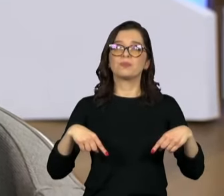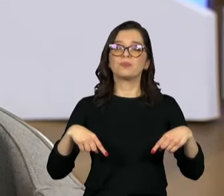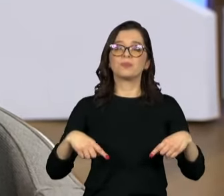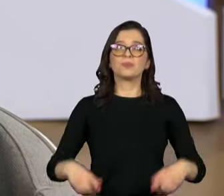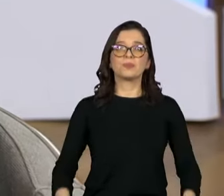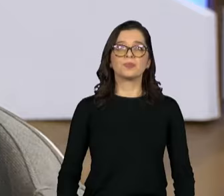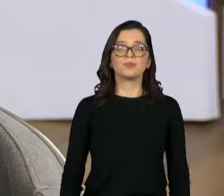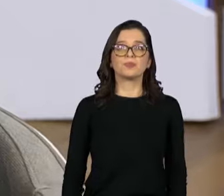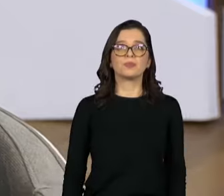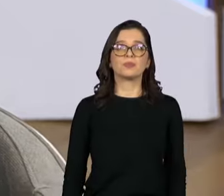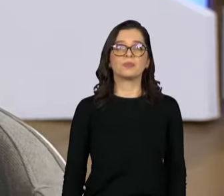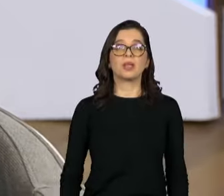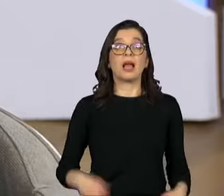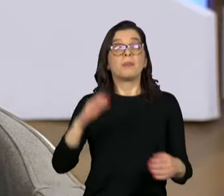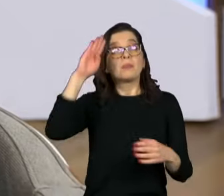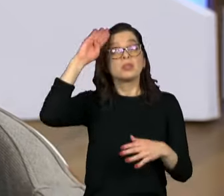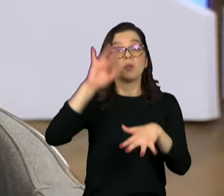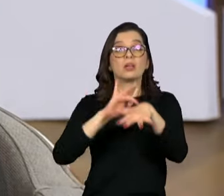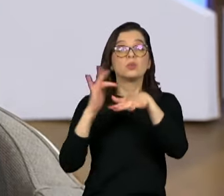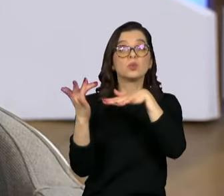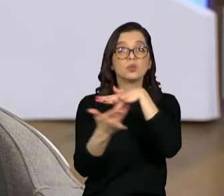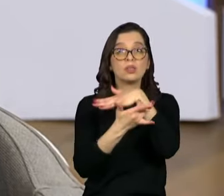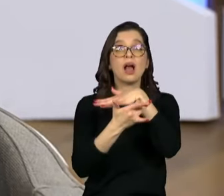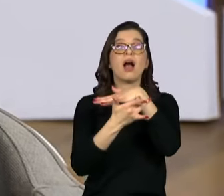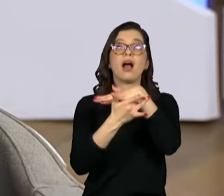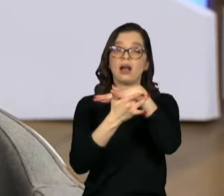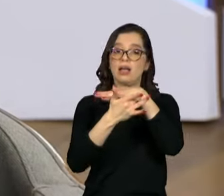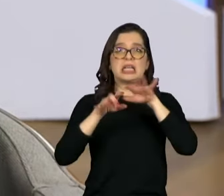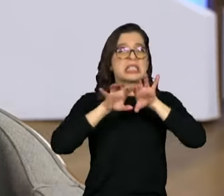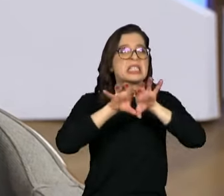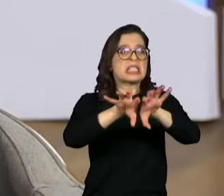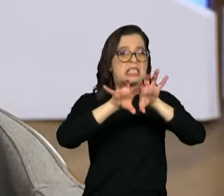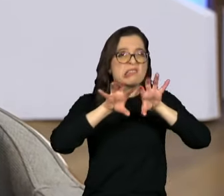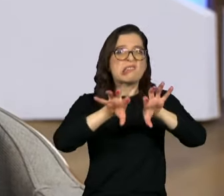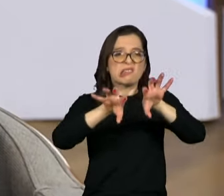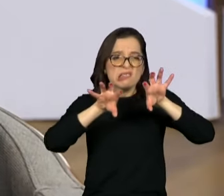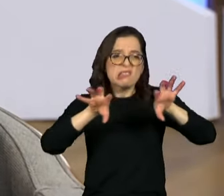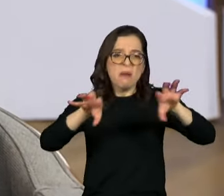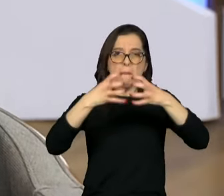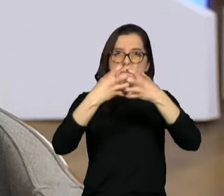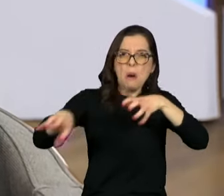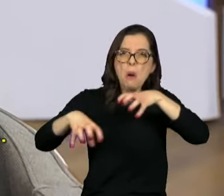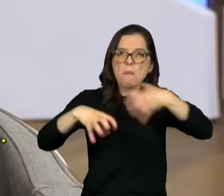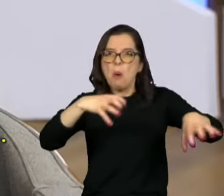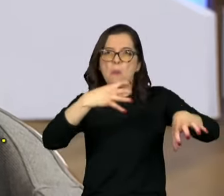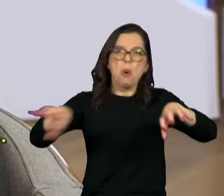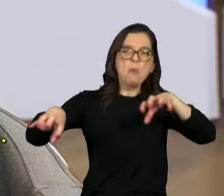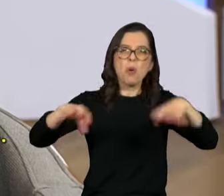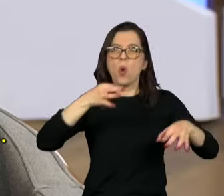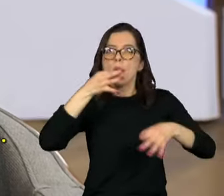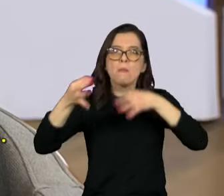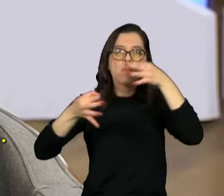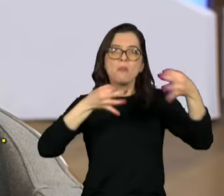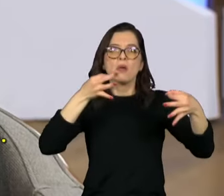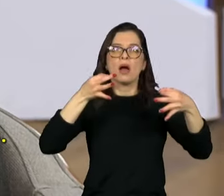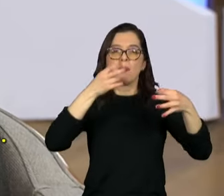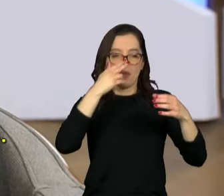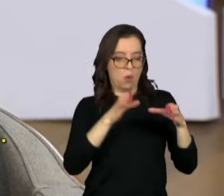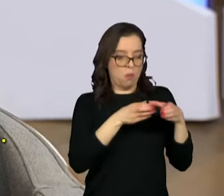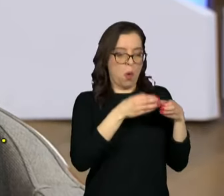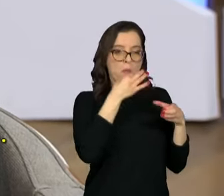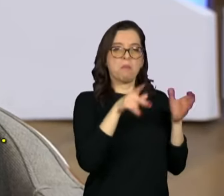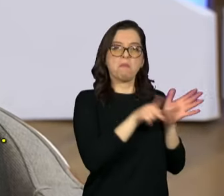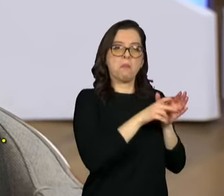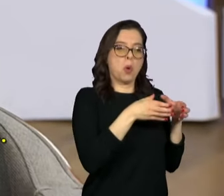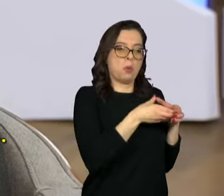polarization, is we have a kind of social media that encloses us in bubbles of